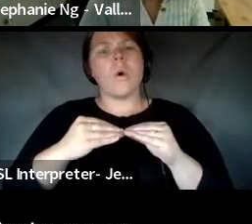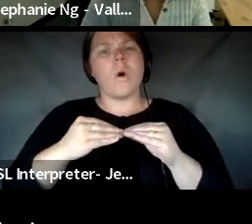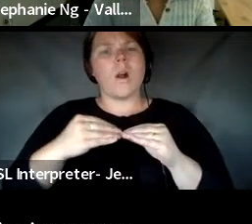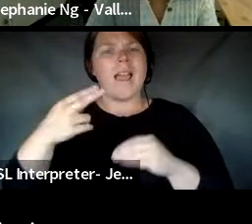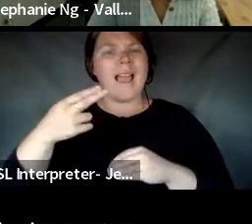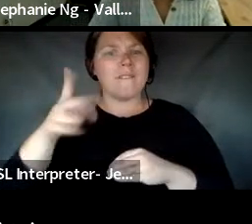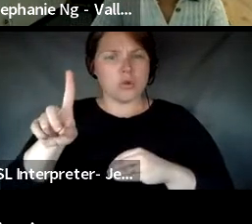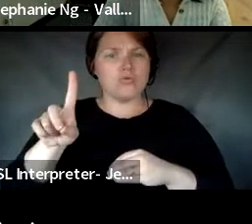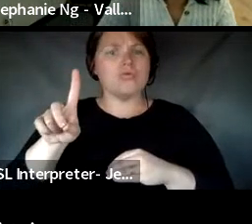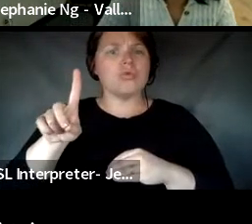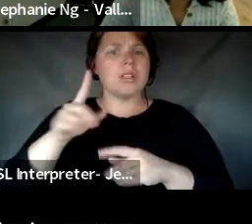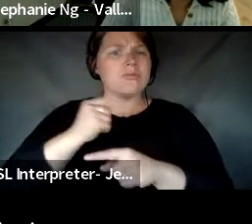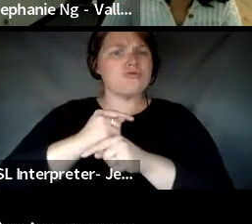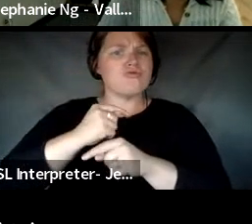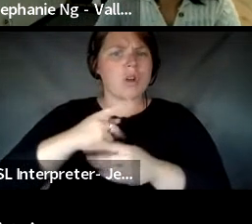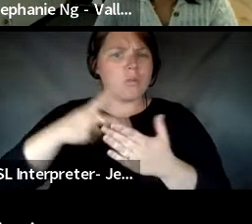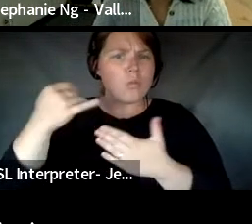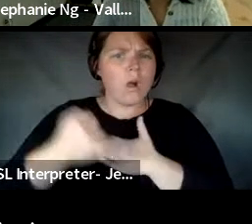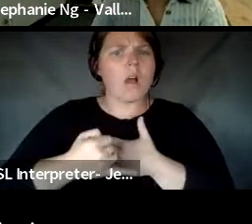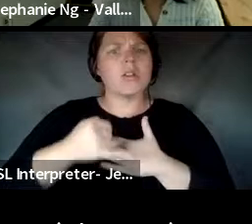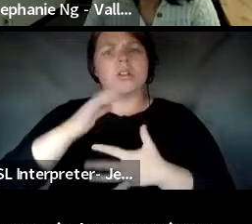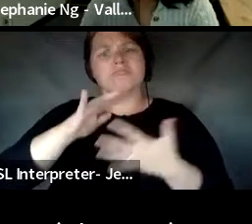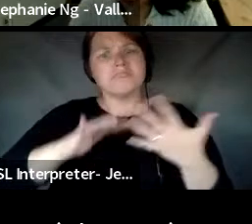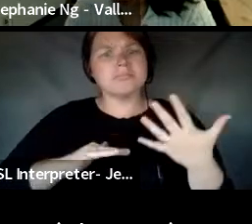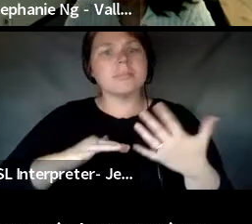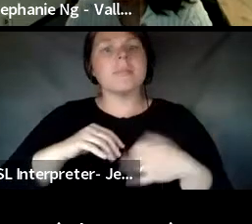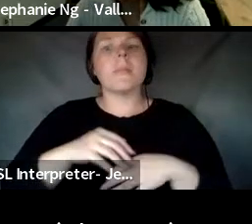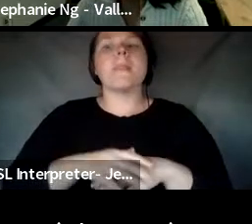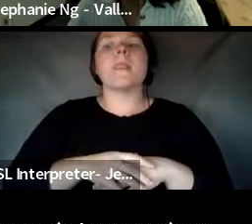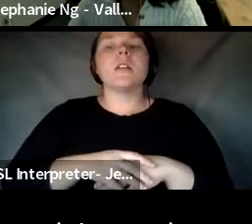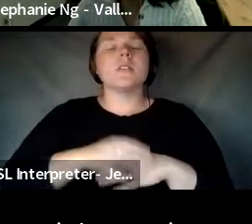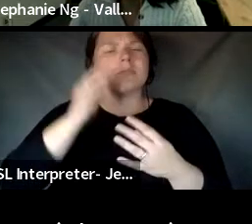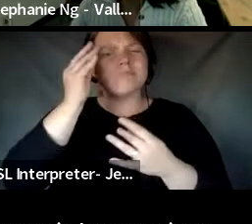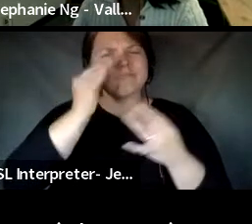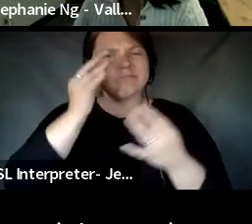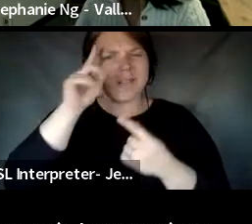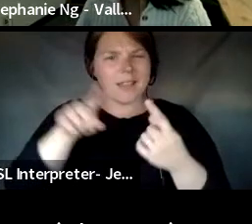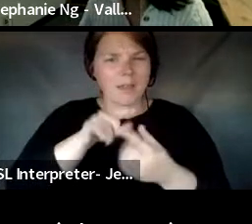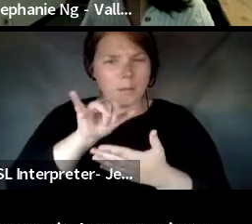projects. And so think about that.